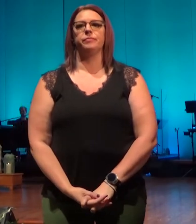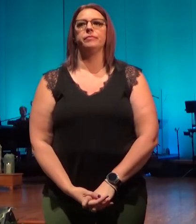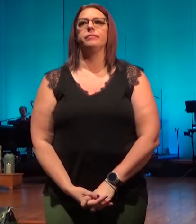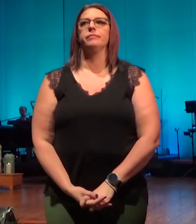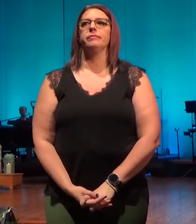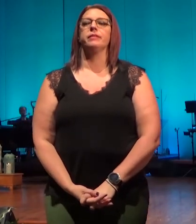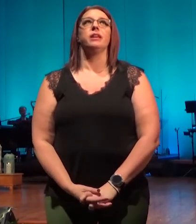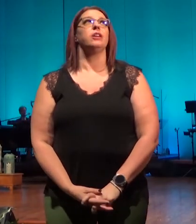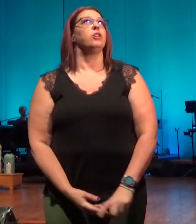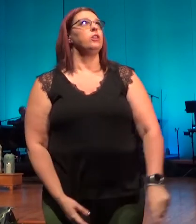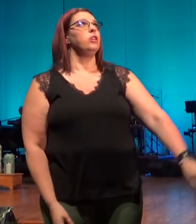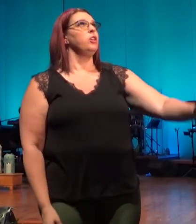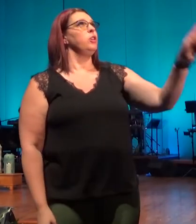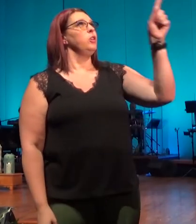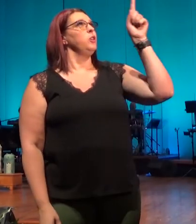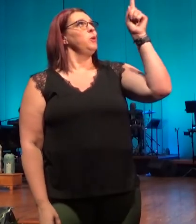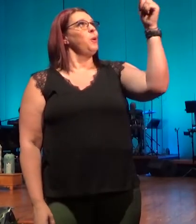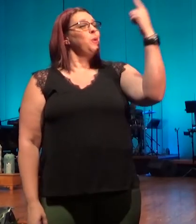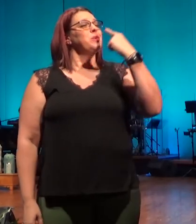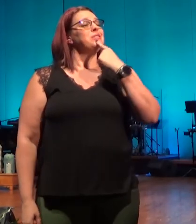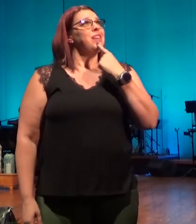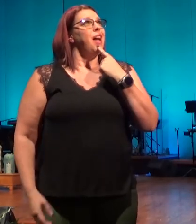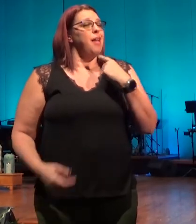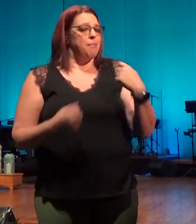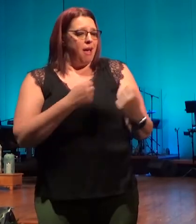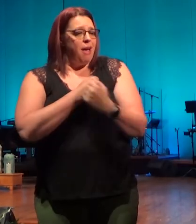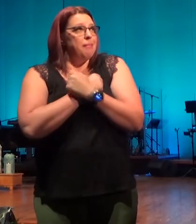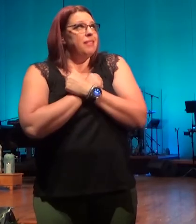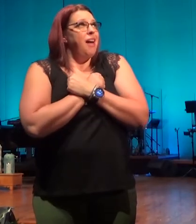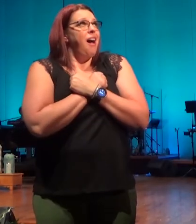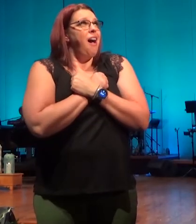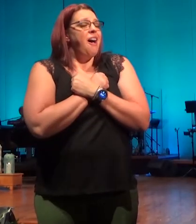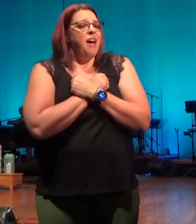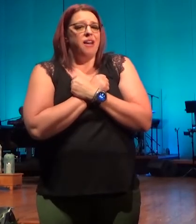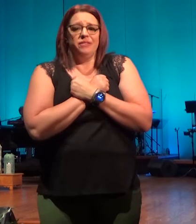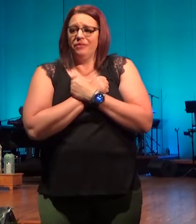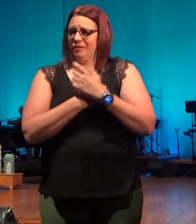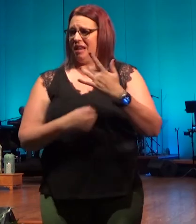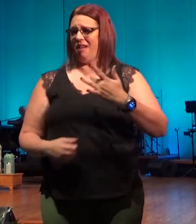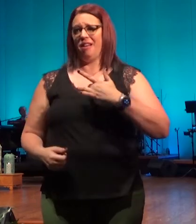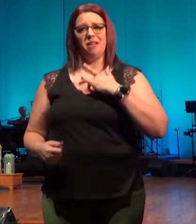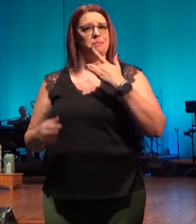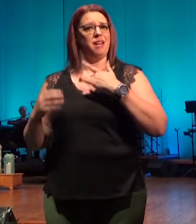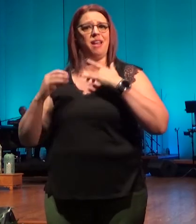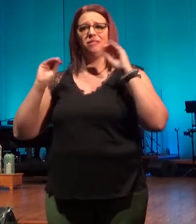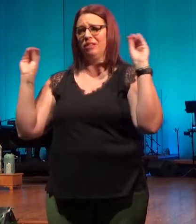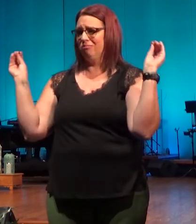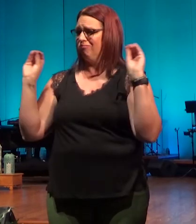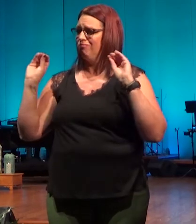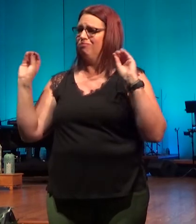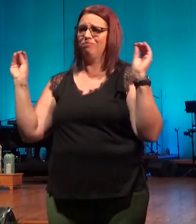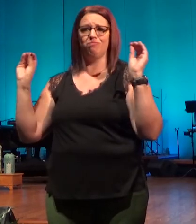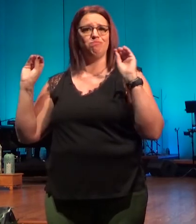You say I am loved when I can't feel a thing.